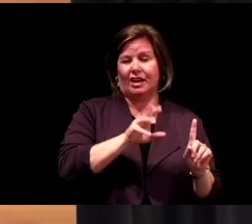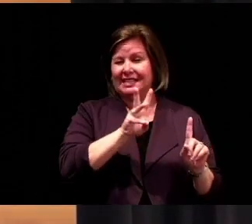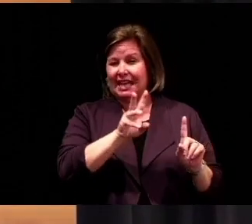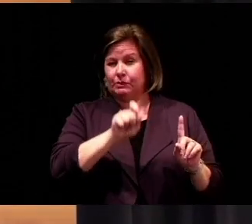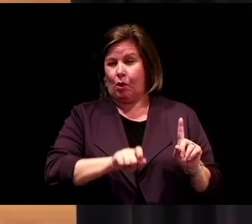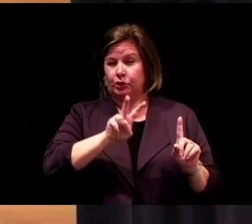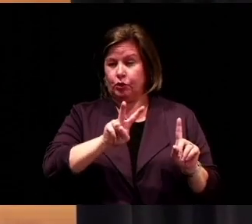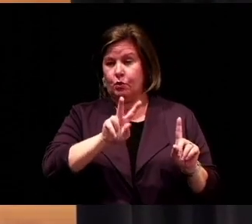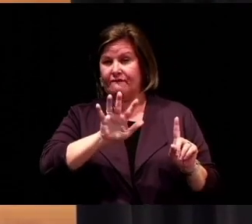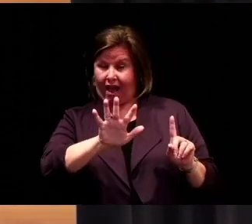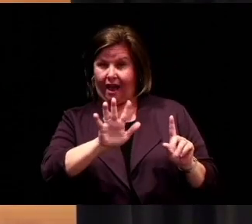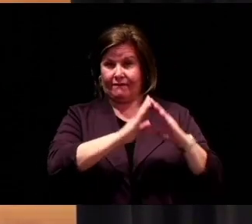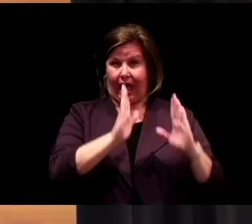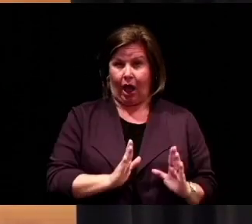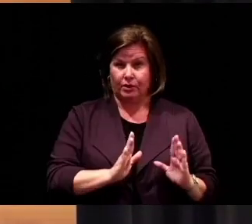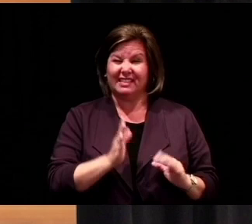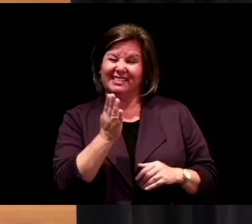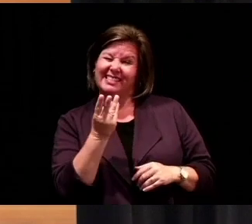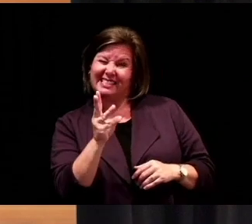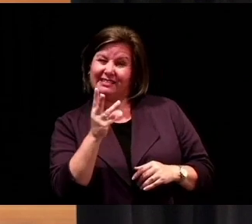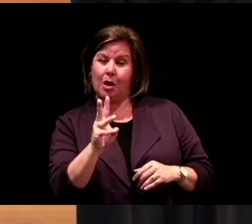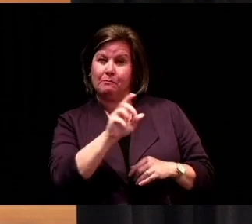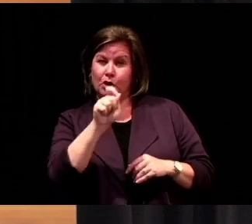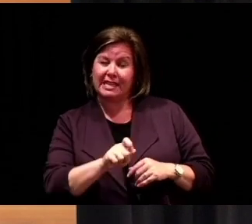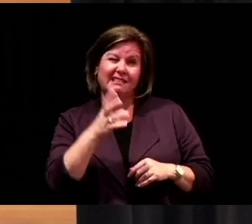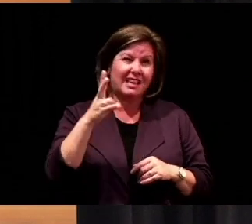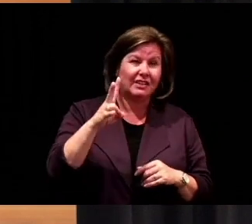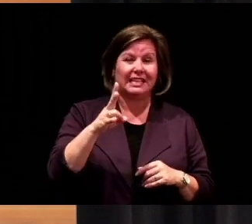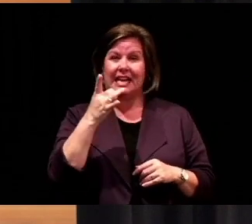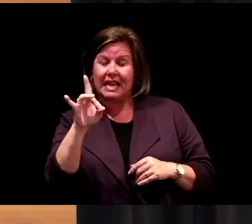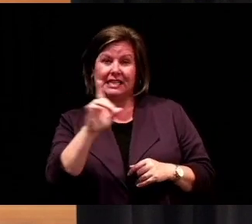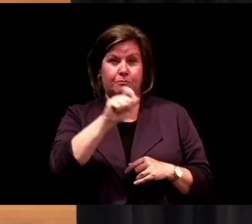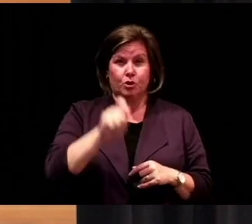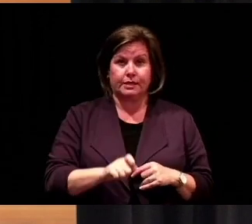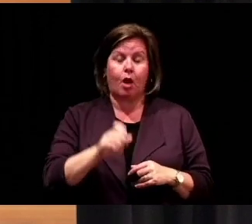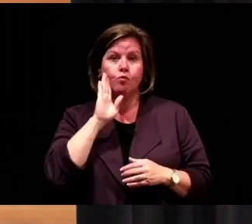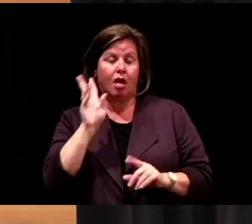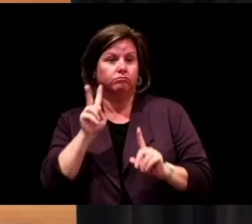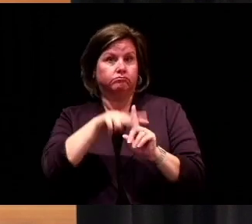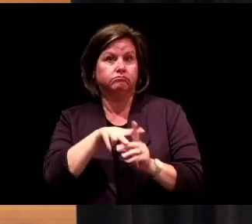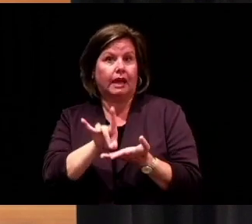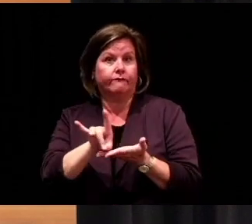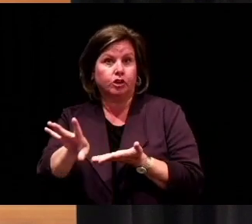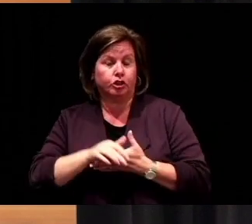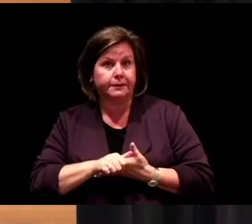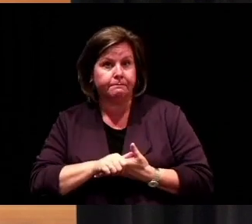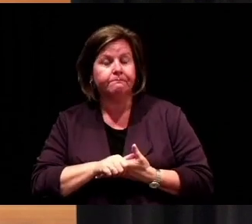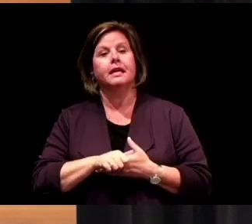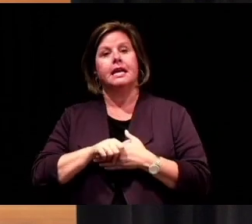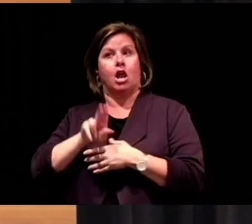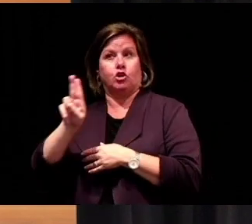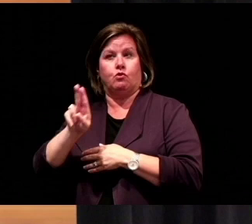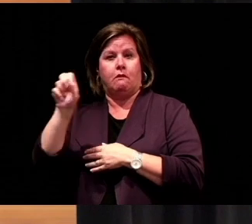of affordable housing. In Michigan, the data is 36 affordable housing units for every 100 ELI families. For all other